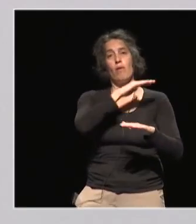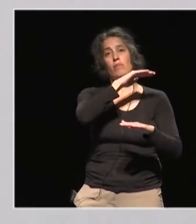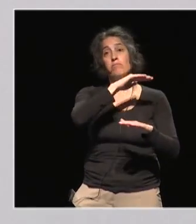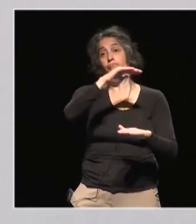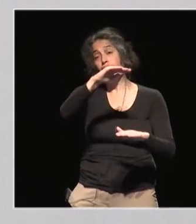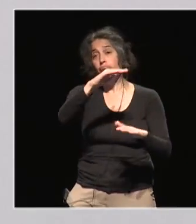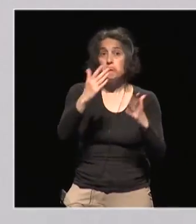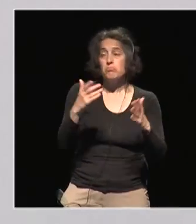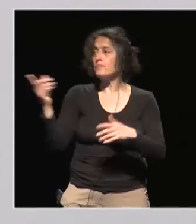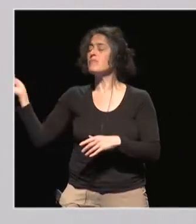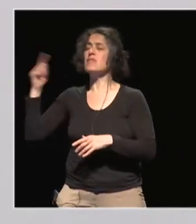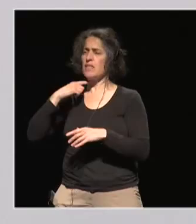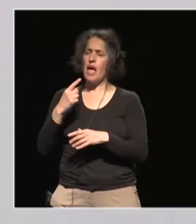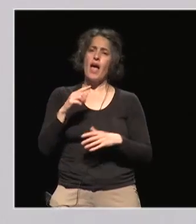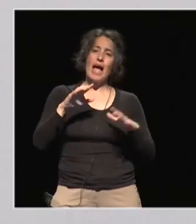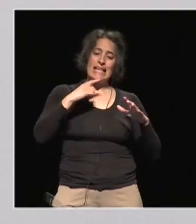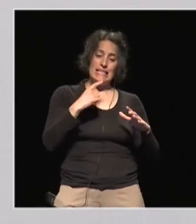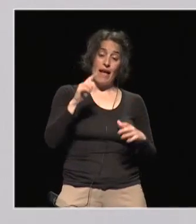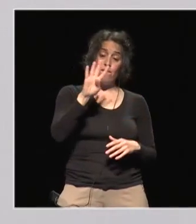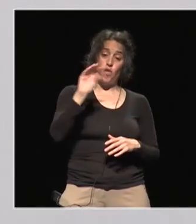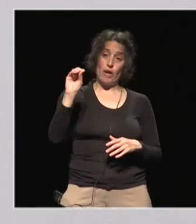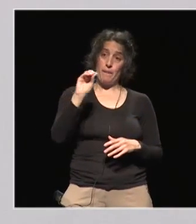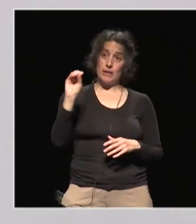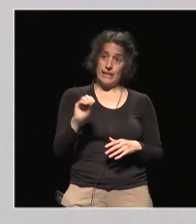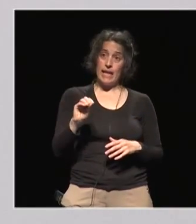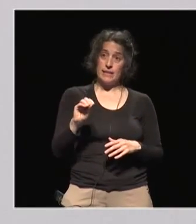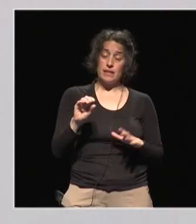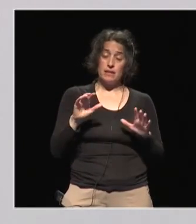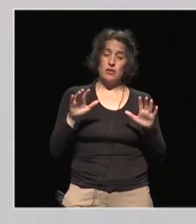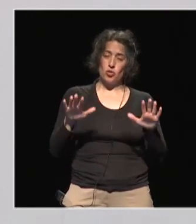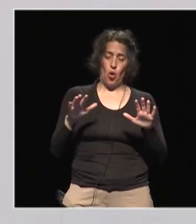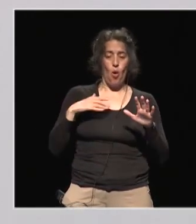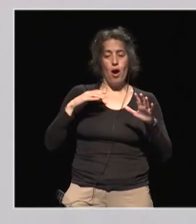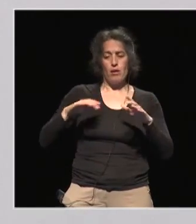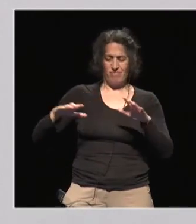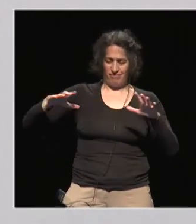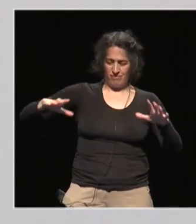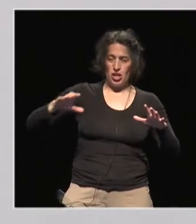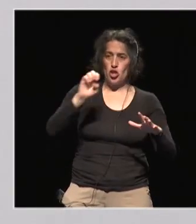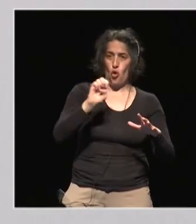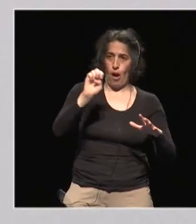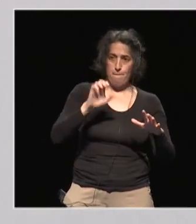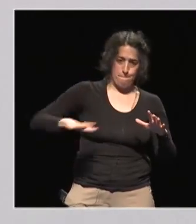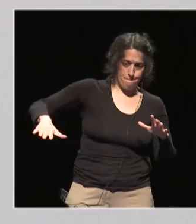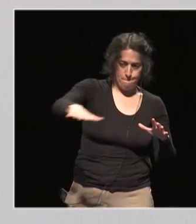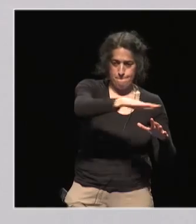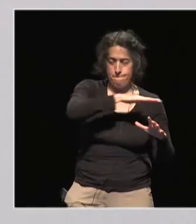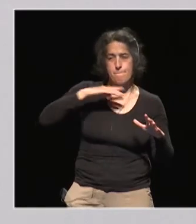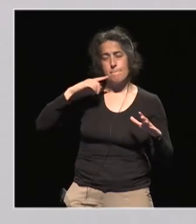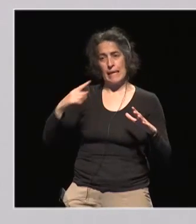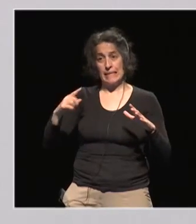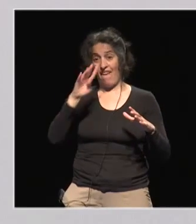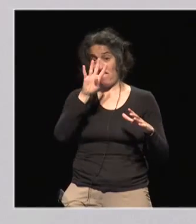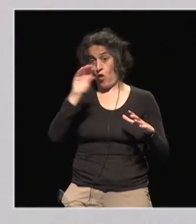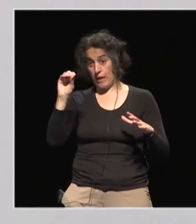reduction domestically, I would like to underline, that is our domestic intra-European effort, brings us into what scientists